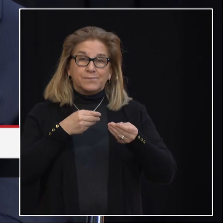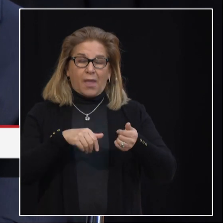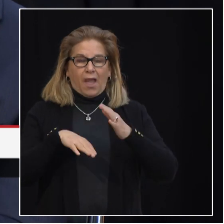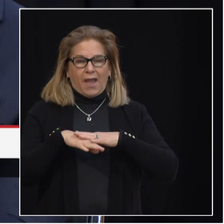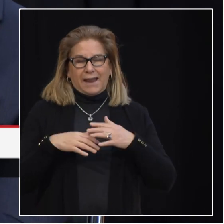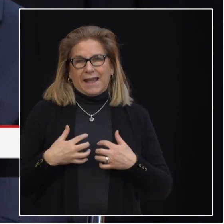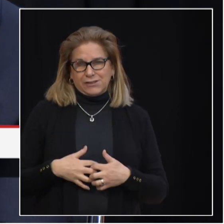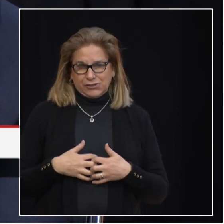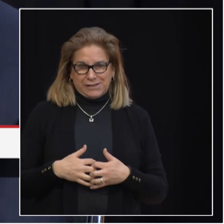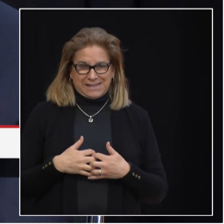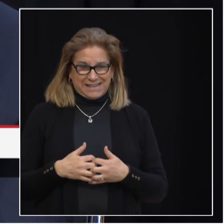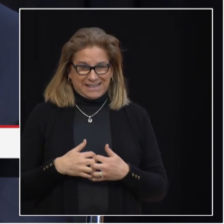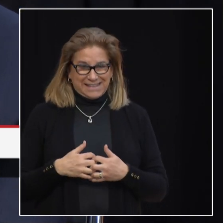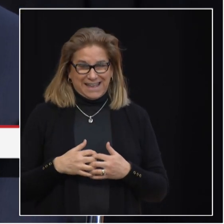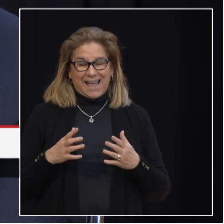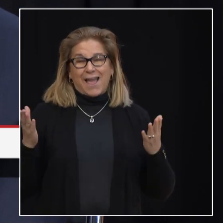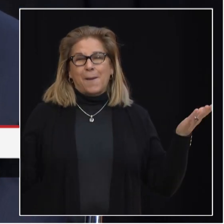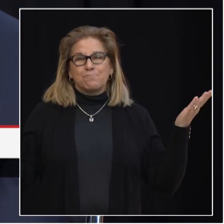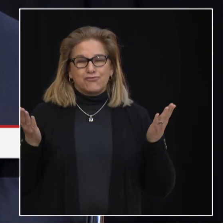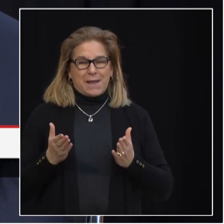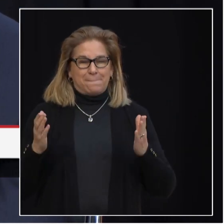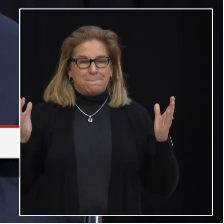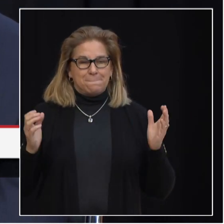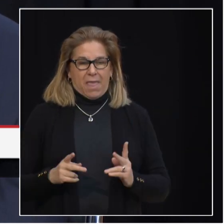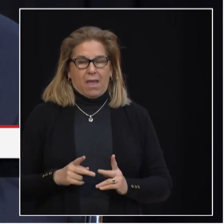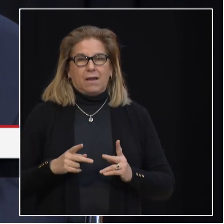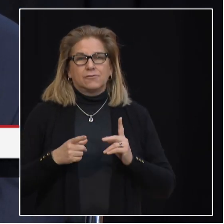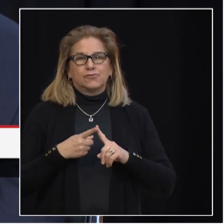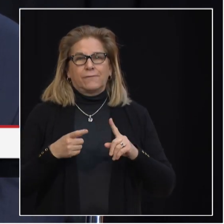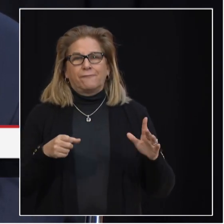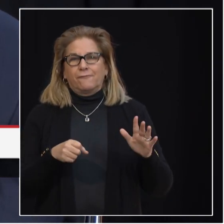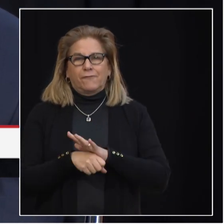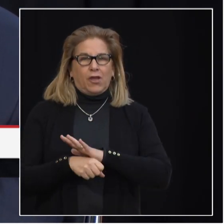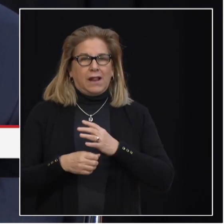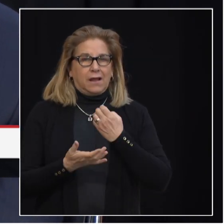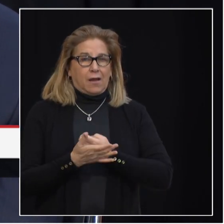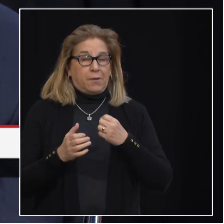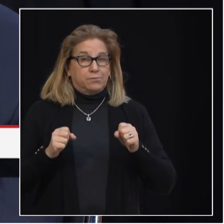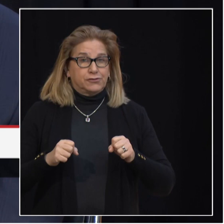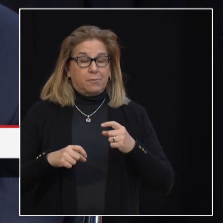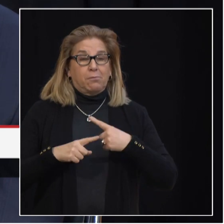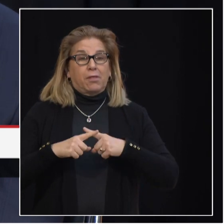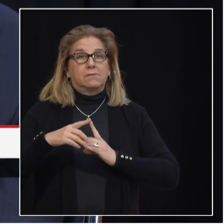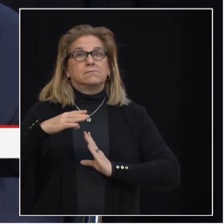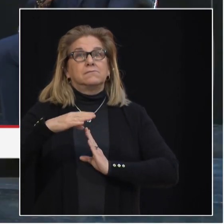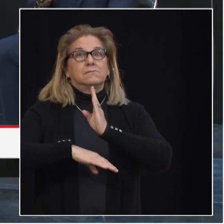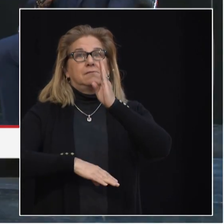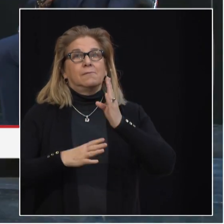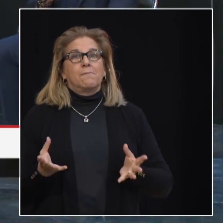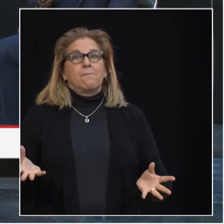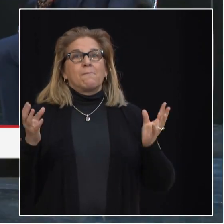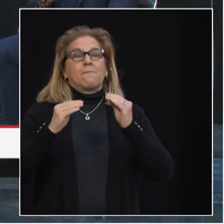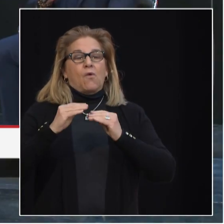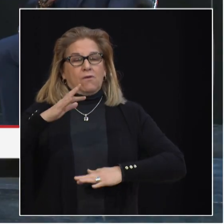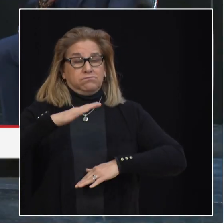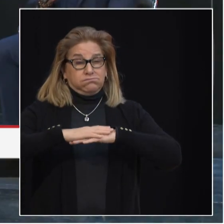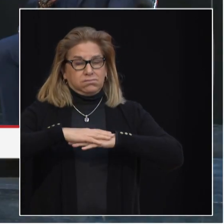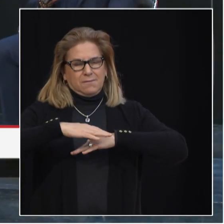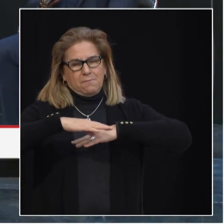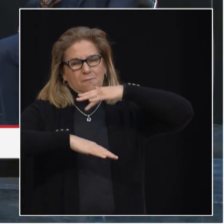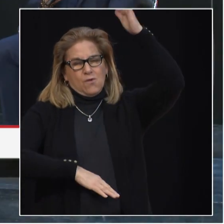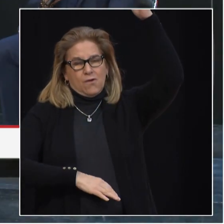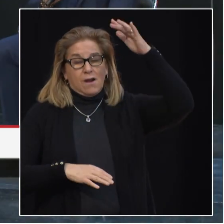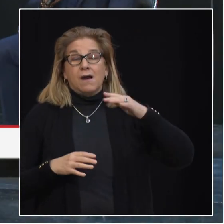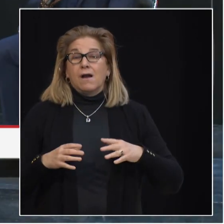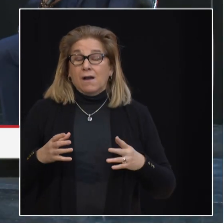the full economic potential the city has. And you touched on this, some of the economic impacts pre-pandemic. We are now facing some